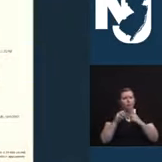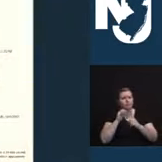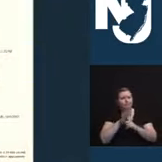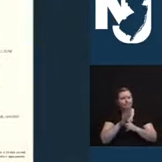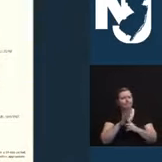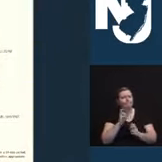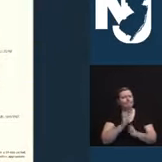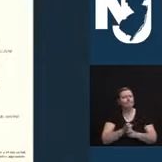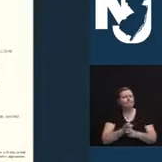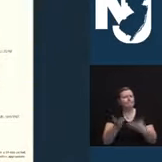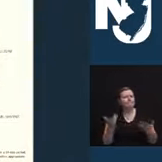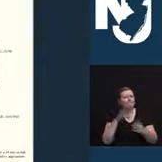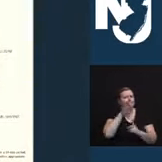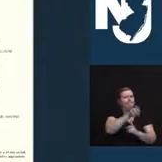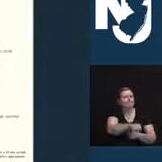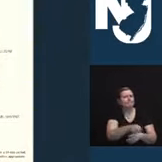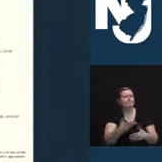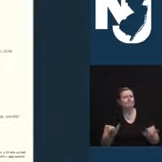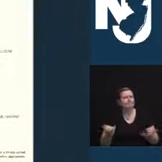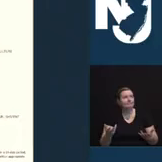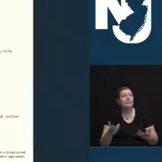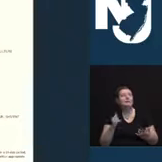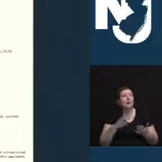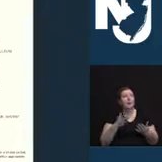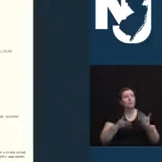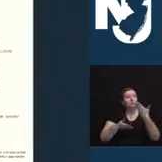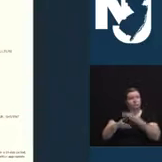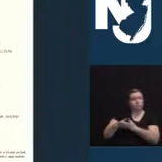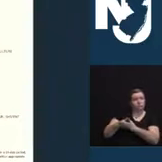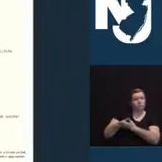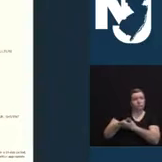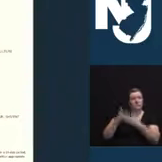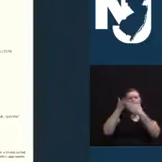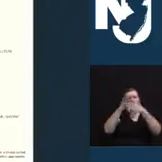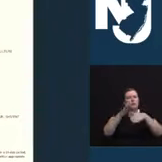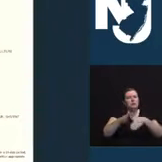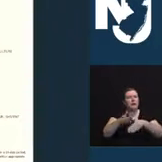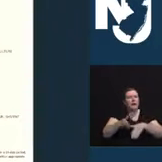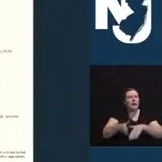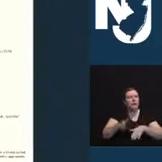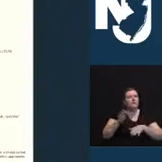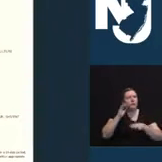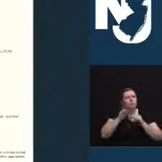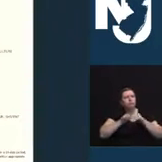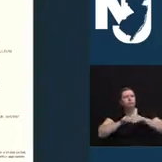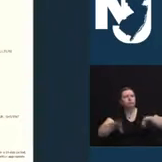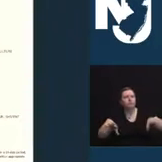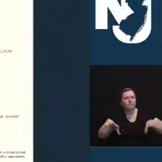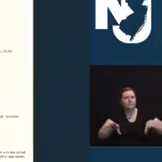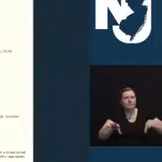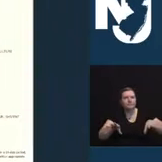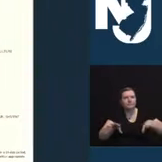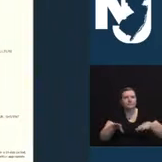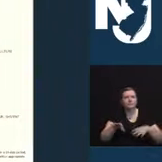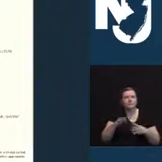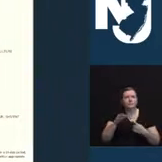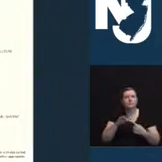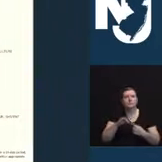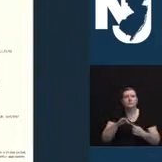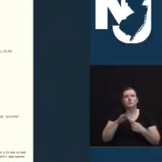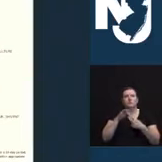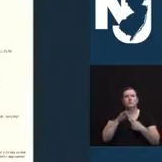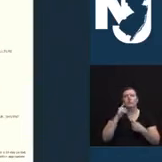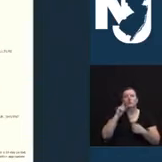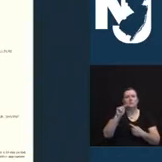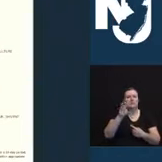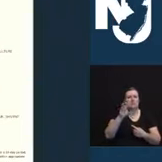This chart shows the overall breakdown of community outbreaks, excluding long-term care, healthcare, and schools, from March